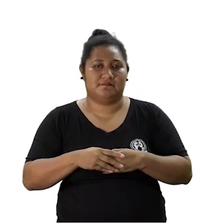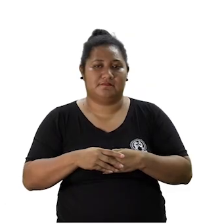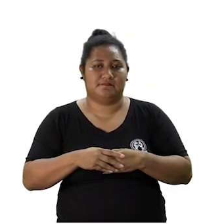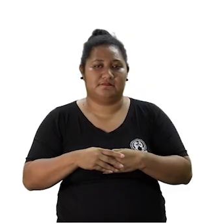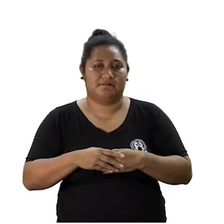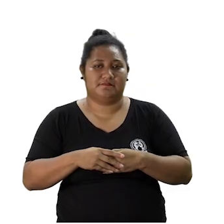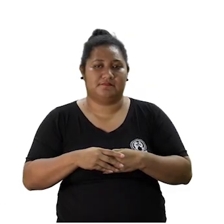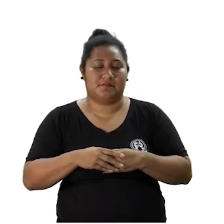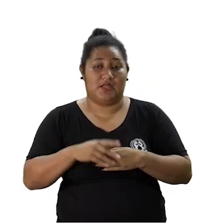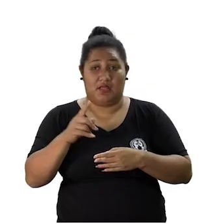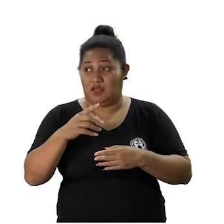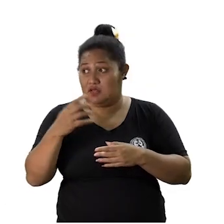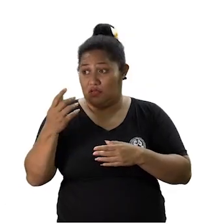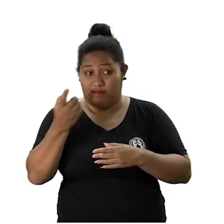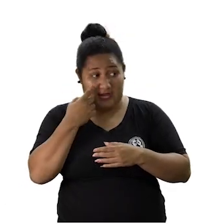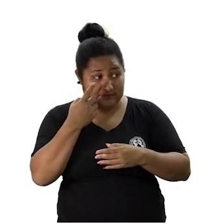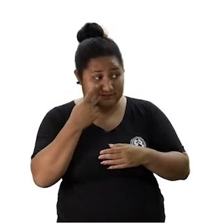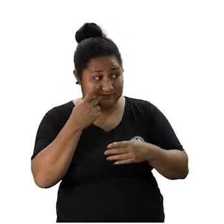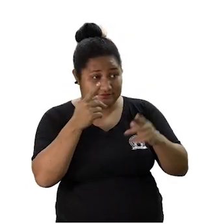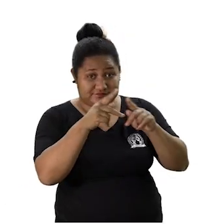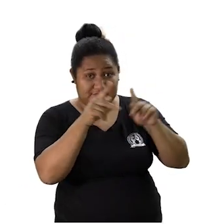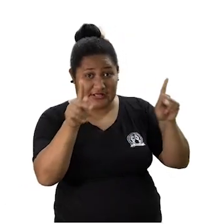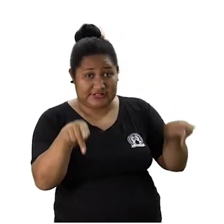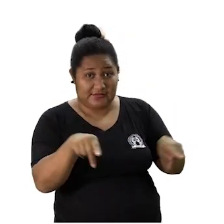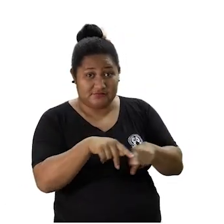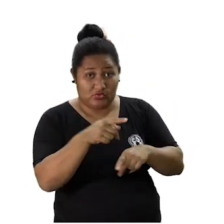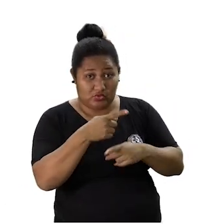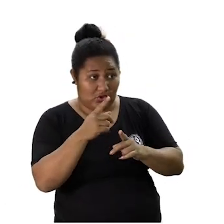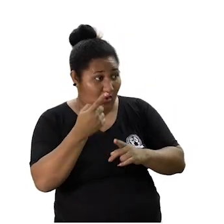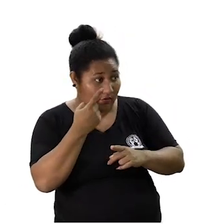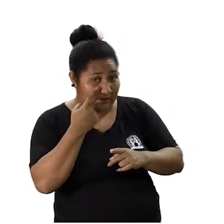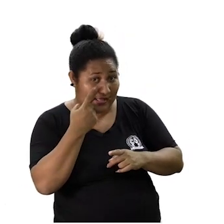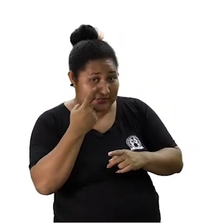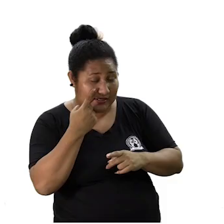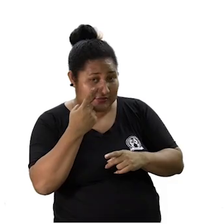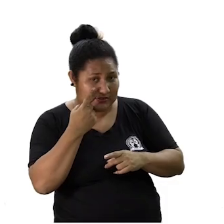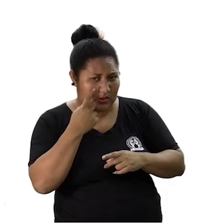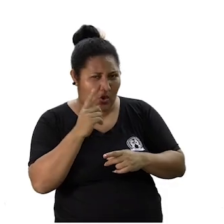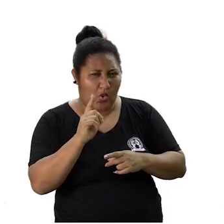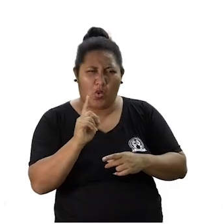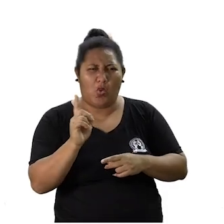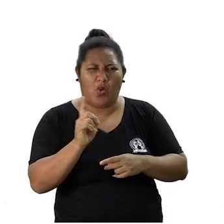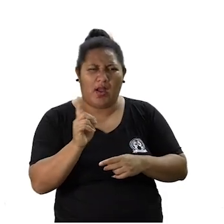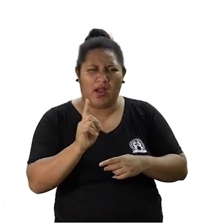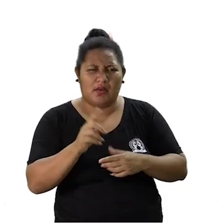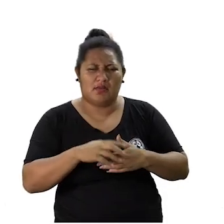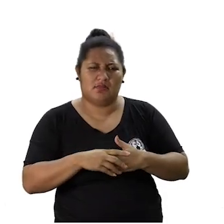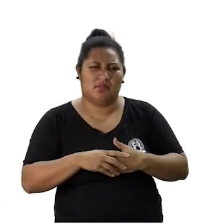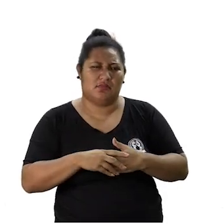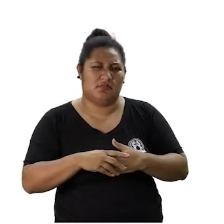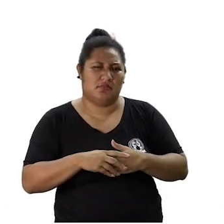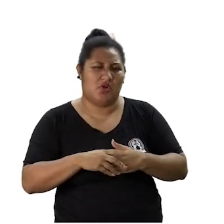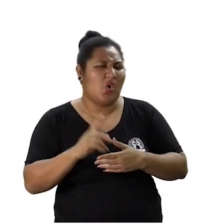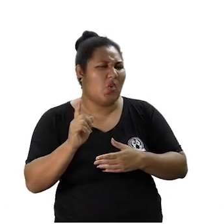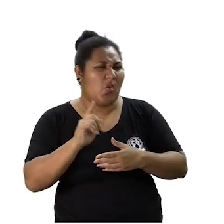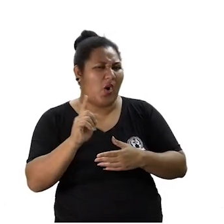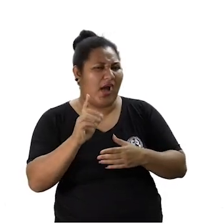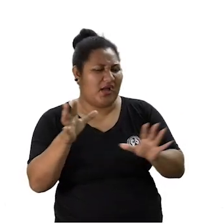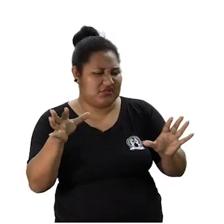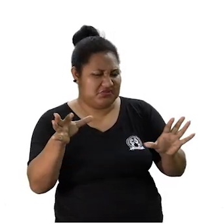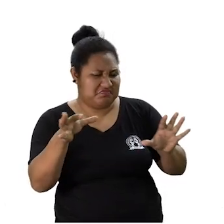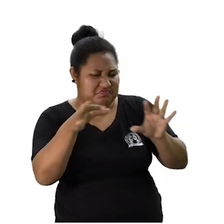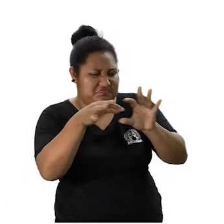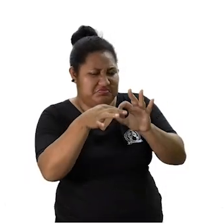Toe au maila le ata lea, se I tatou wawa ai ai. Oa ni e sota inga po oa ni